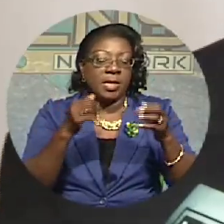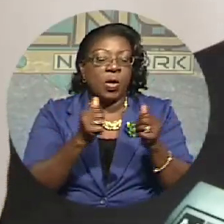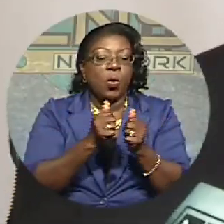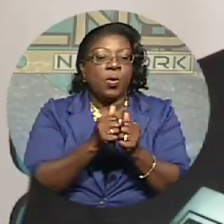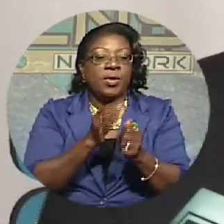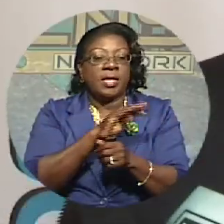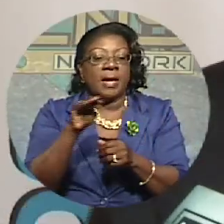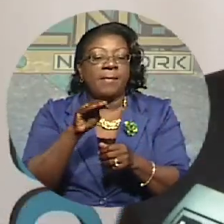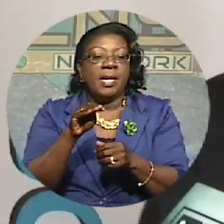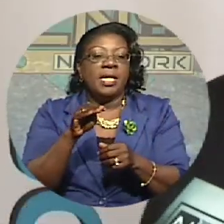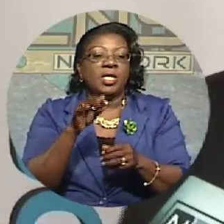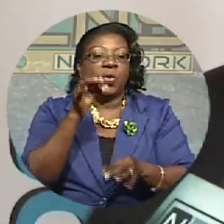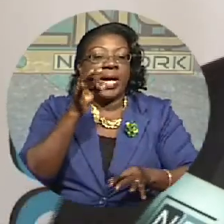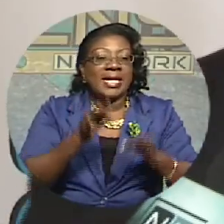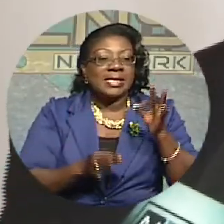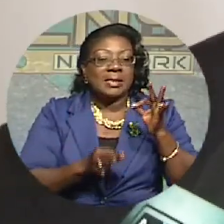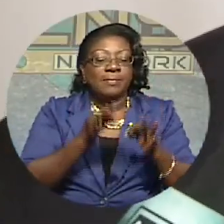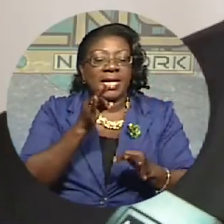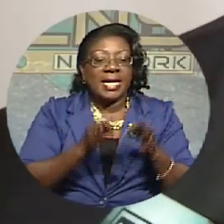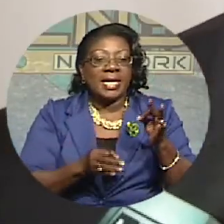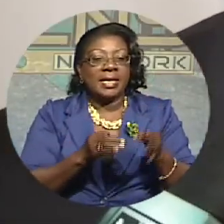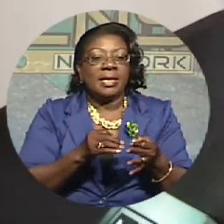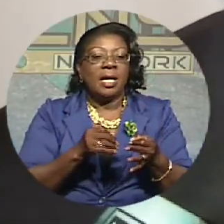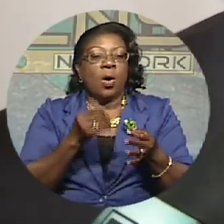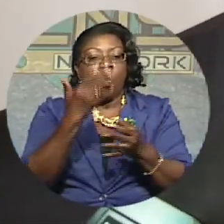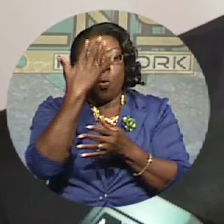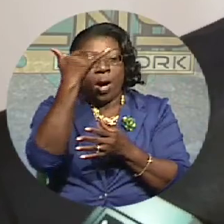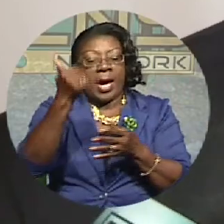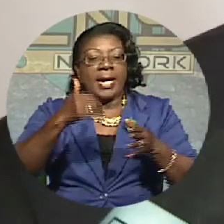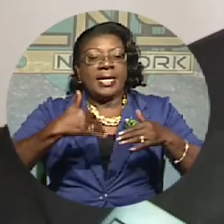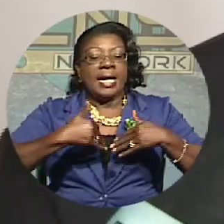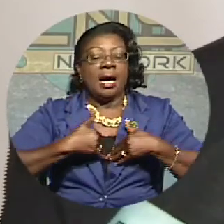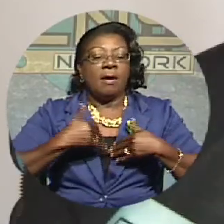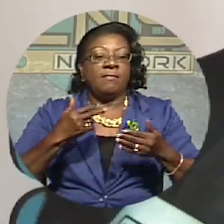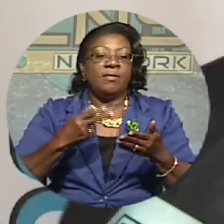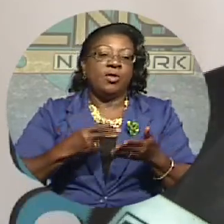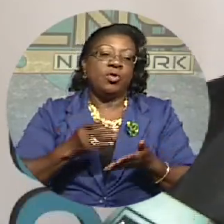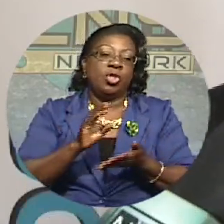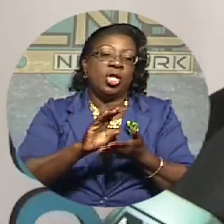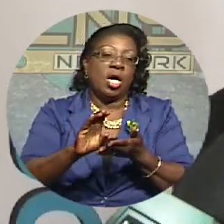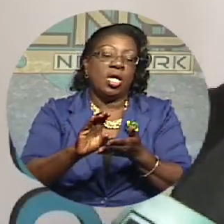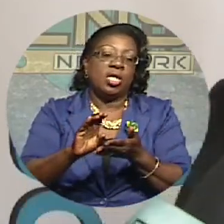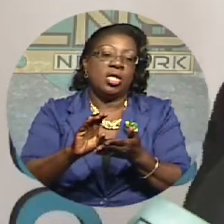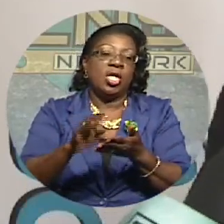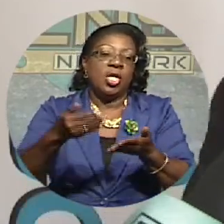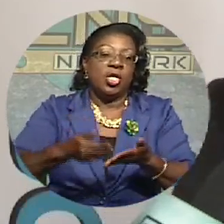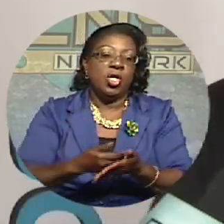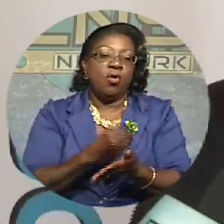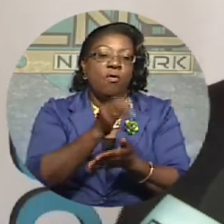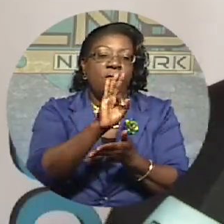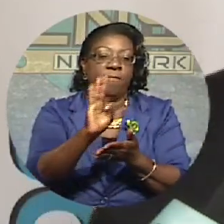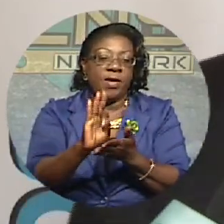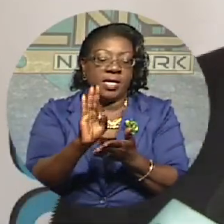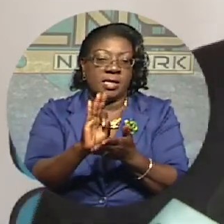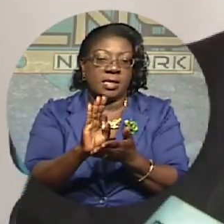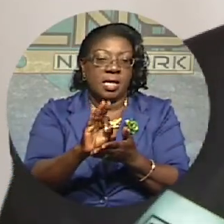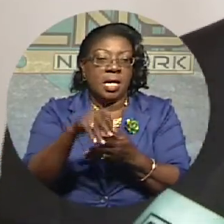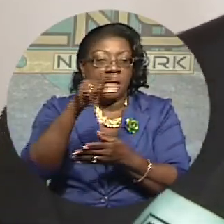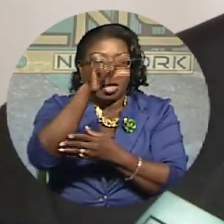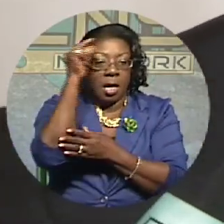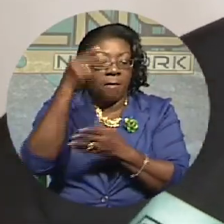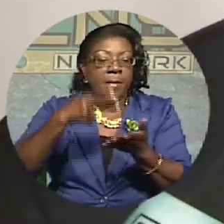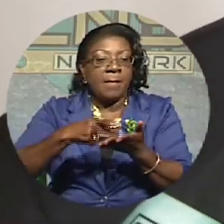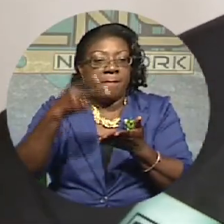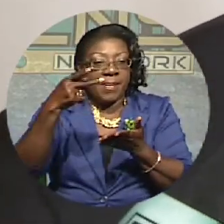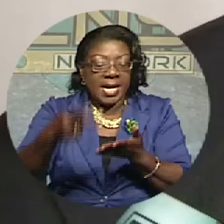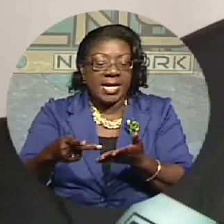Bahamas provides in excess of $4 million in subsidies to these same airlines that are coming to the Bahamas. The government pays